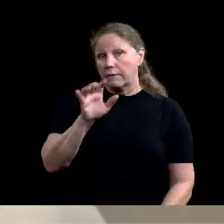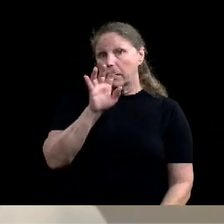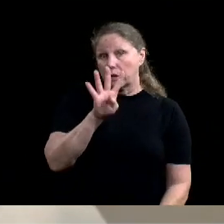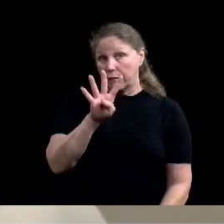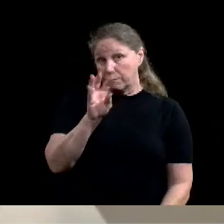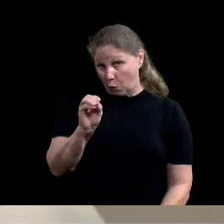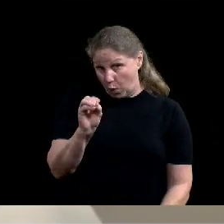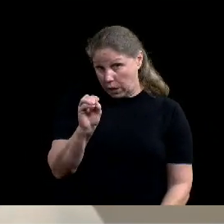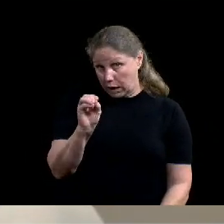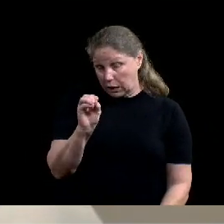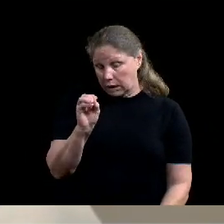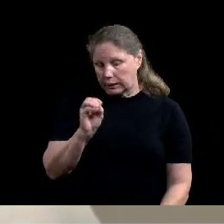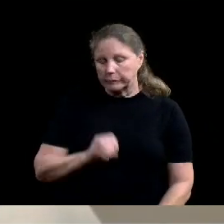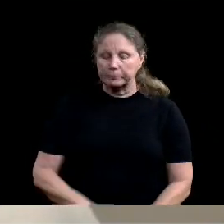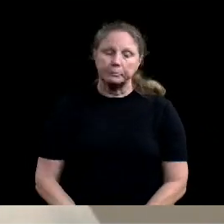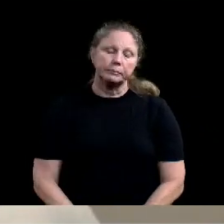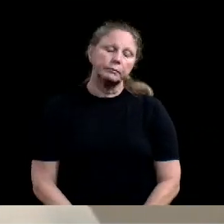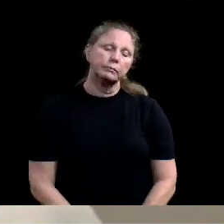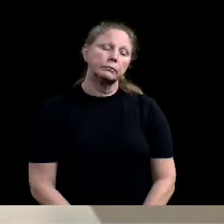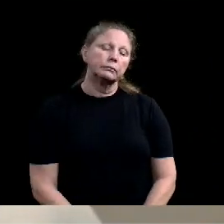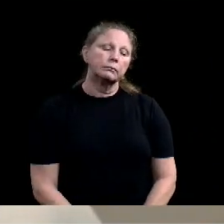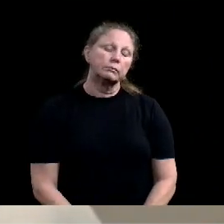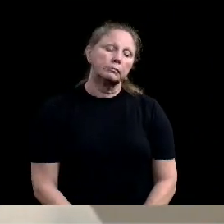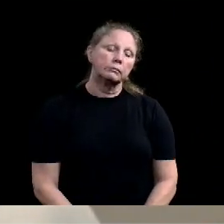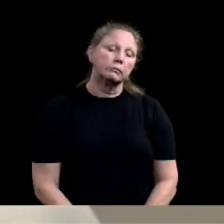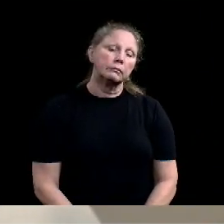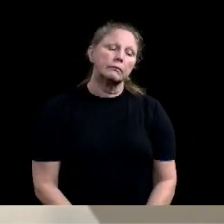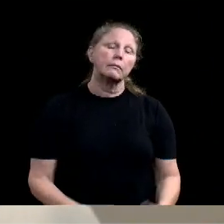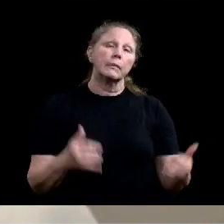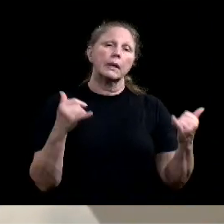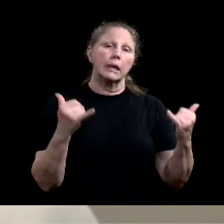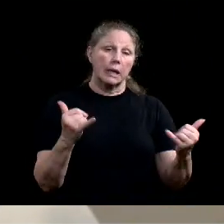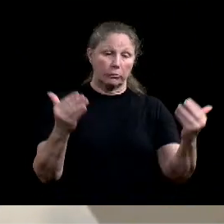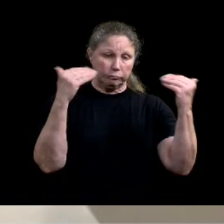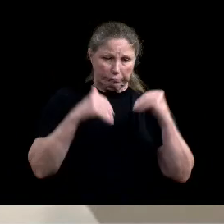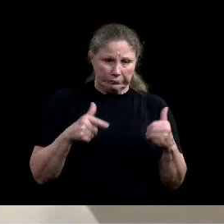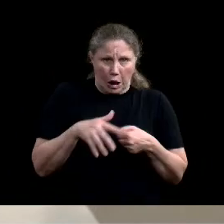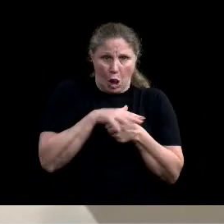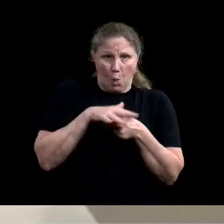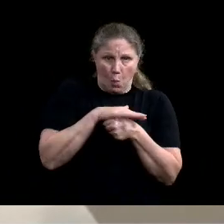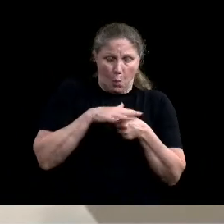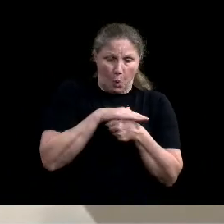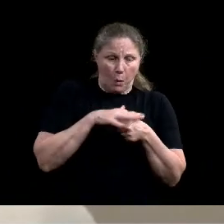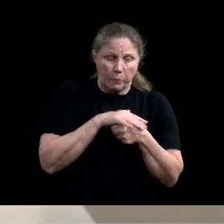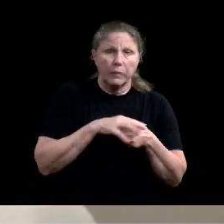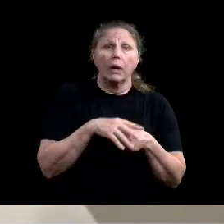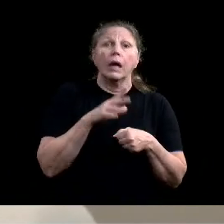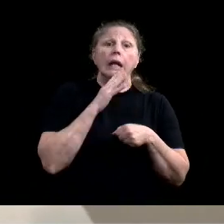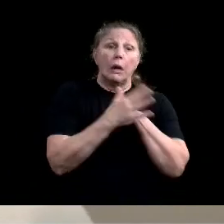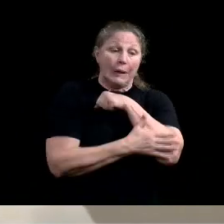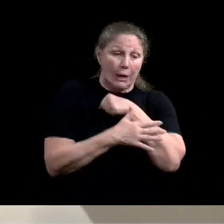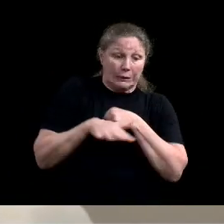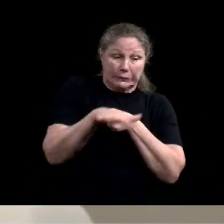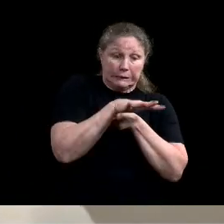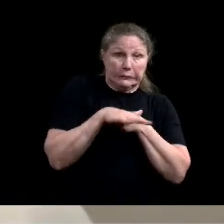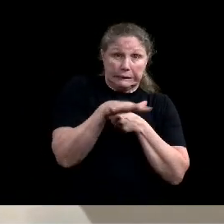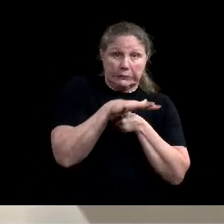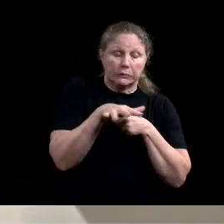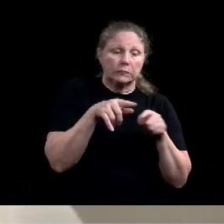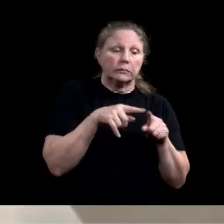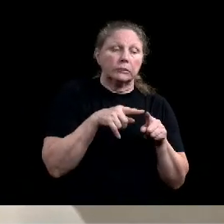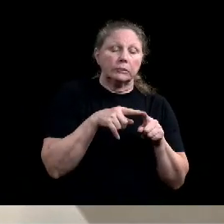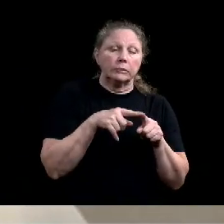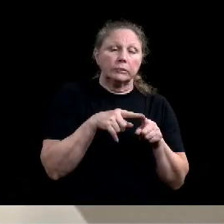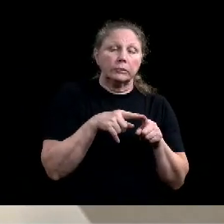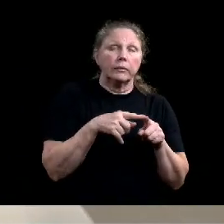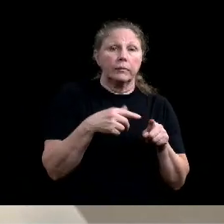And now updates for McLennan County. And these are updates as of this afternoon. There are 3 new confirmed cases